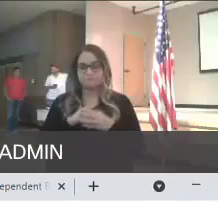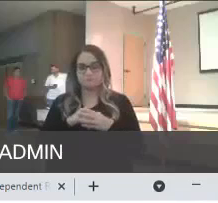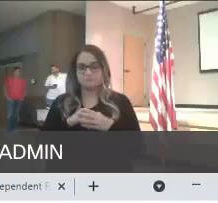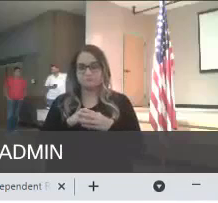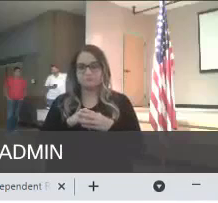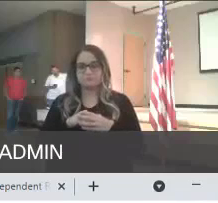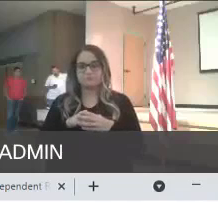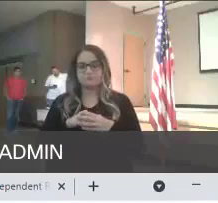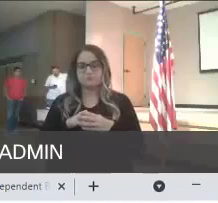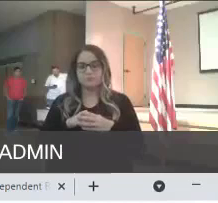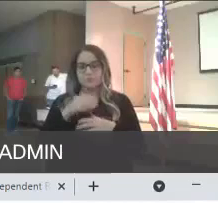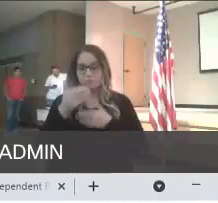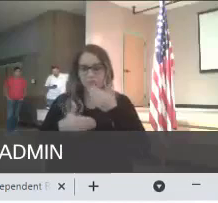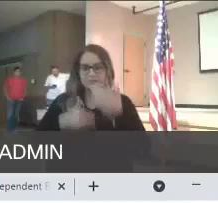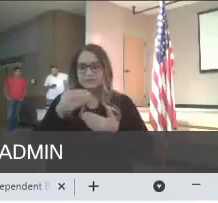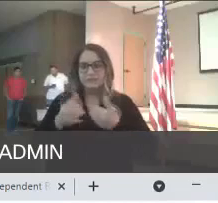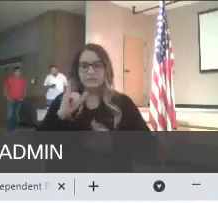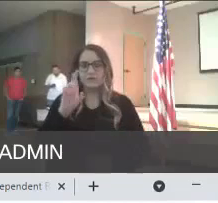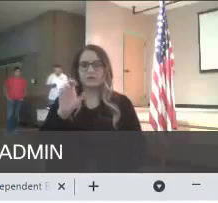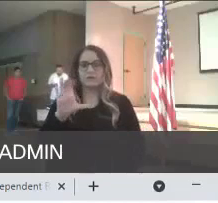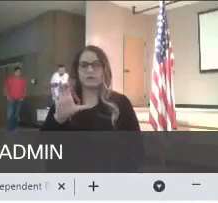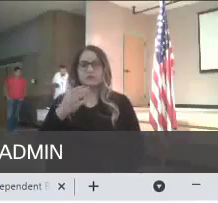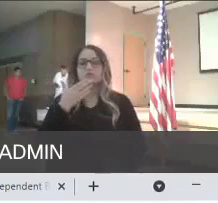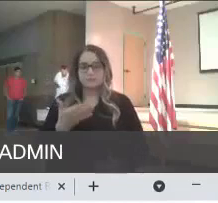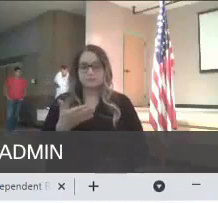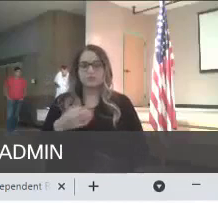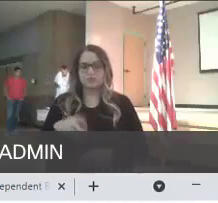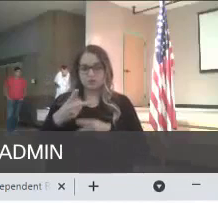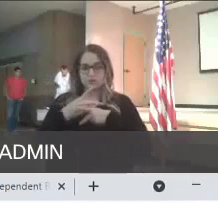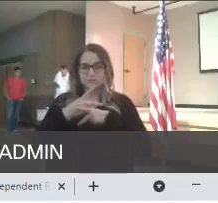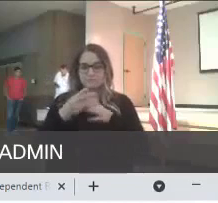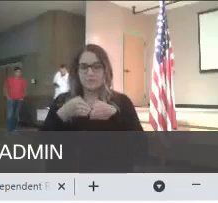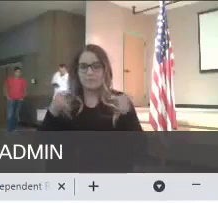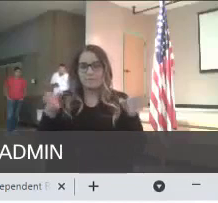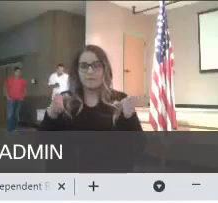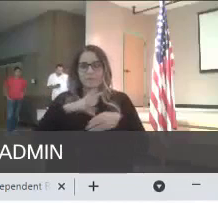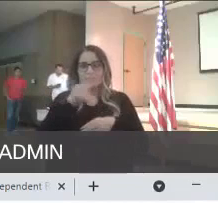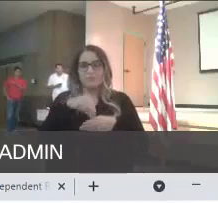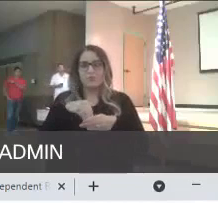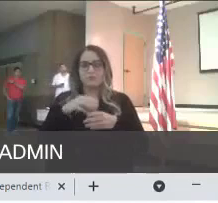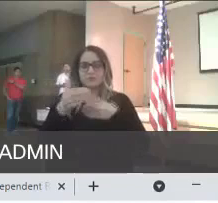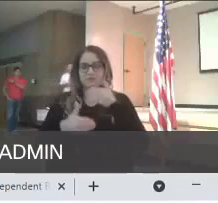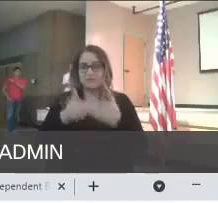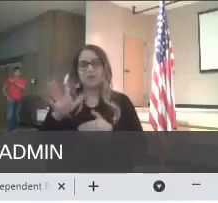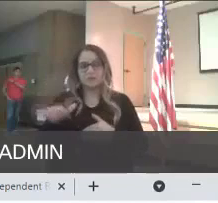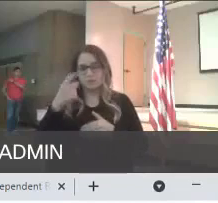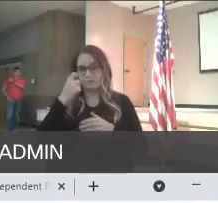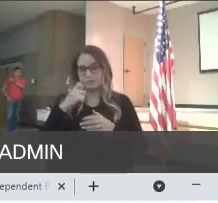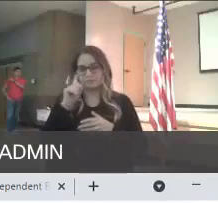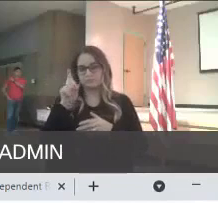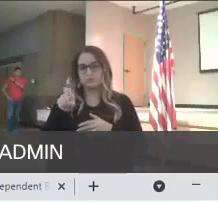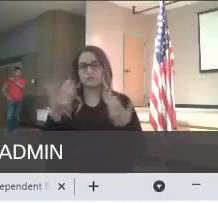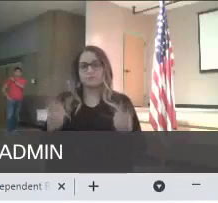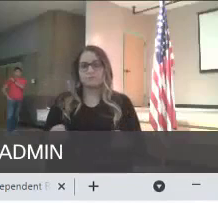the progress of the IRC. It's great that you're keeping the public engaged in this process. I know that's the intent and the spirit of the